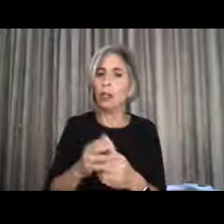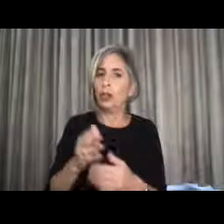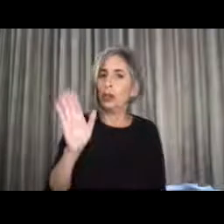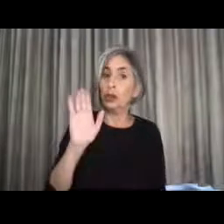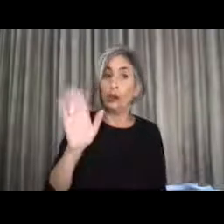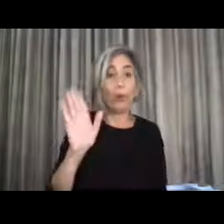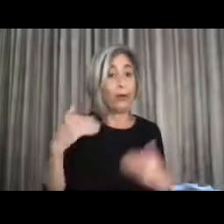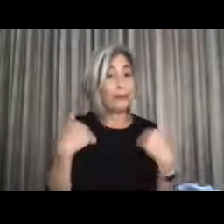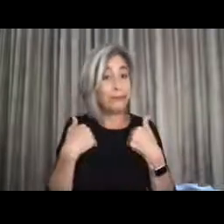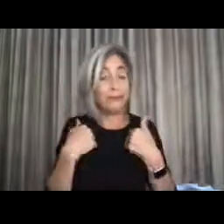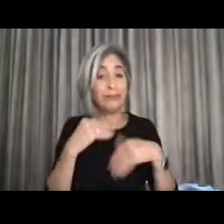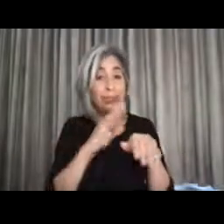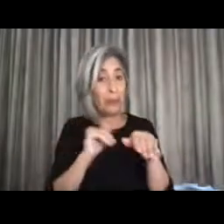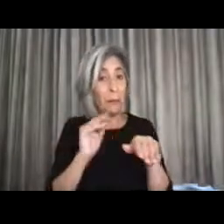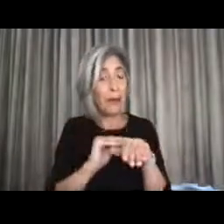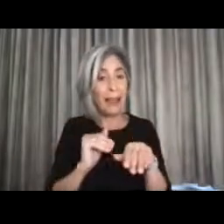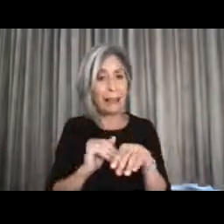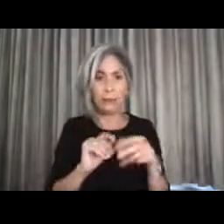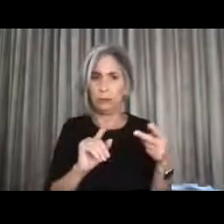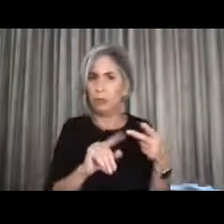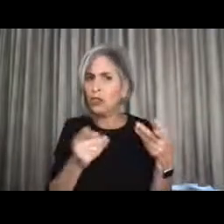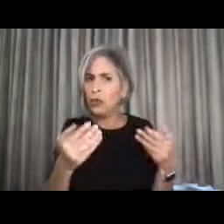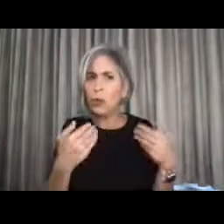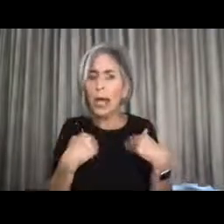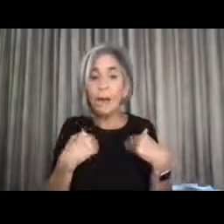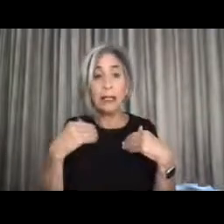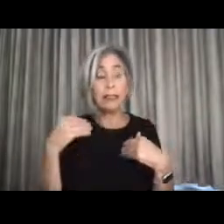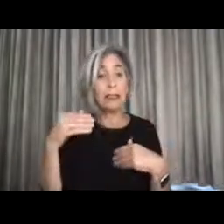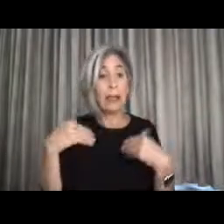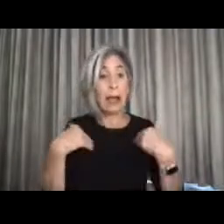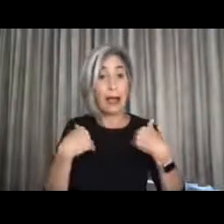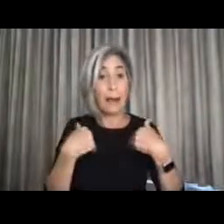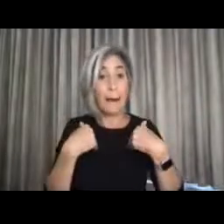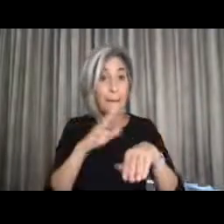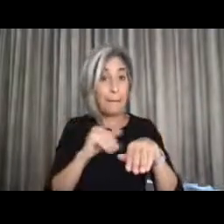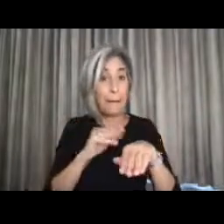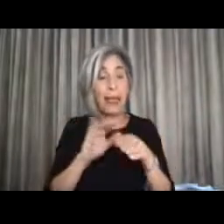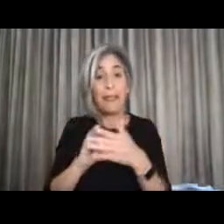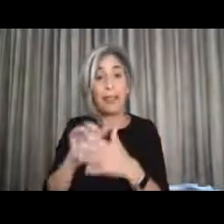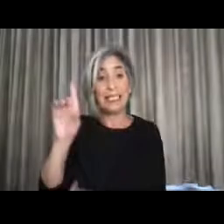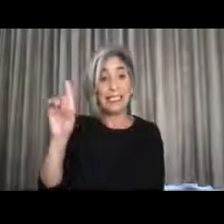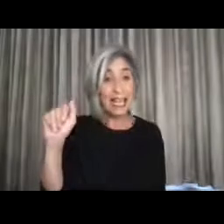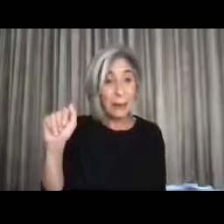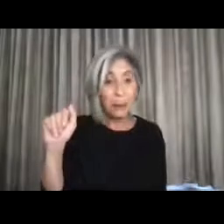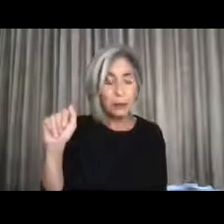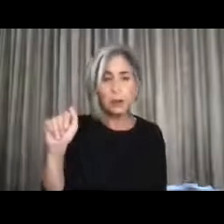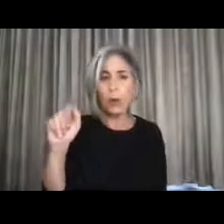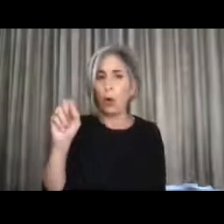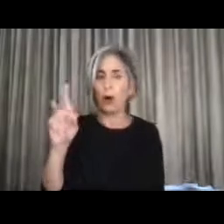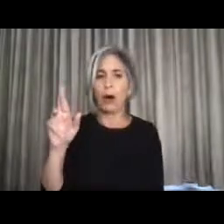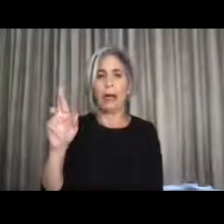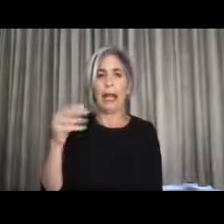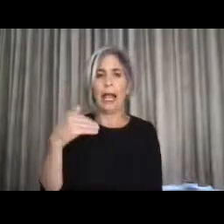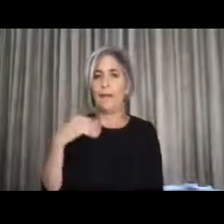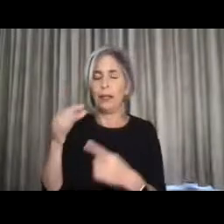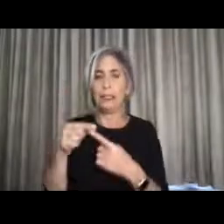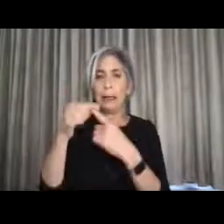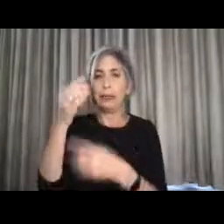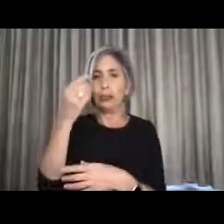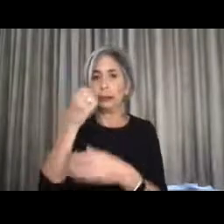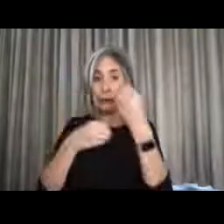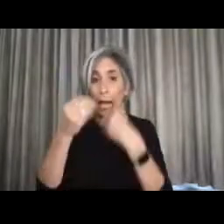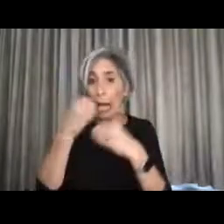pet. Do you have a pet that's disabled? Do you have a pet that needs or have a special diet? Those are some of the